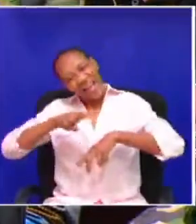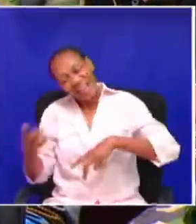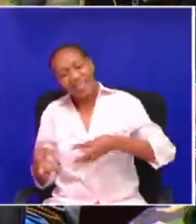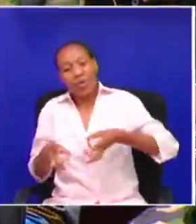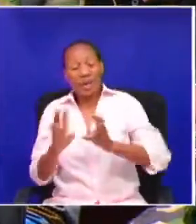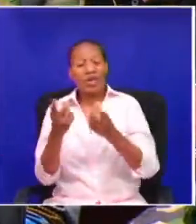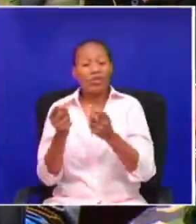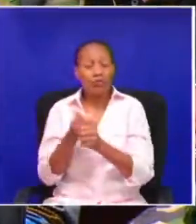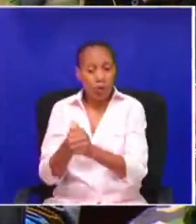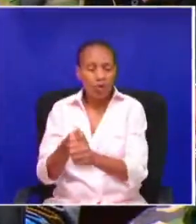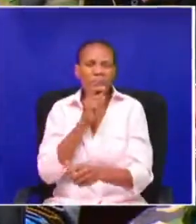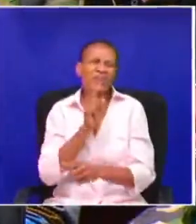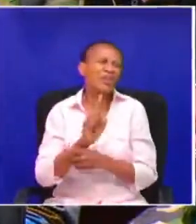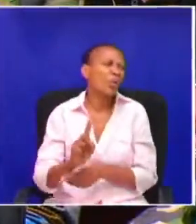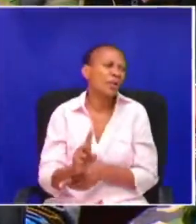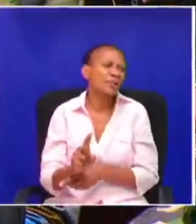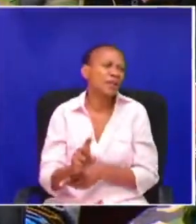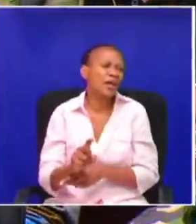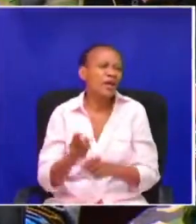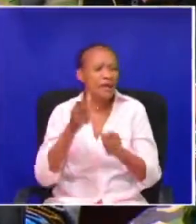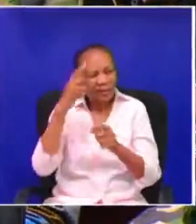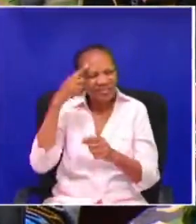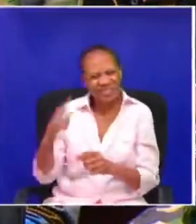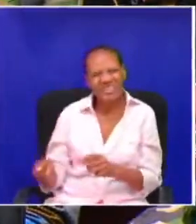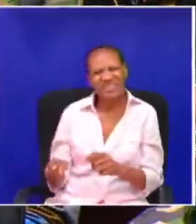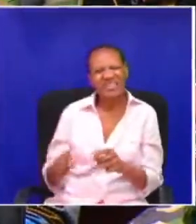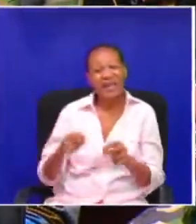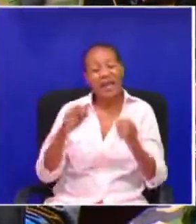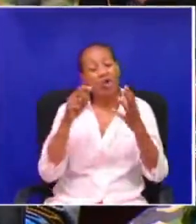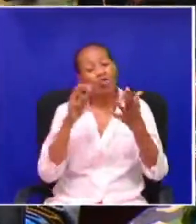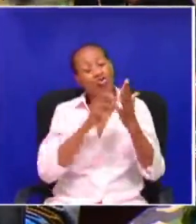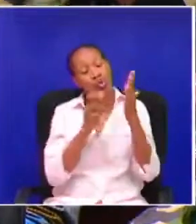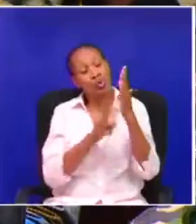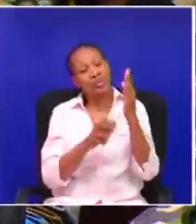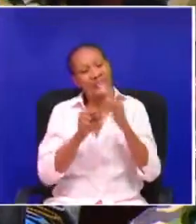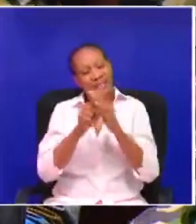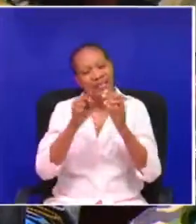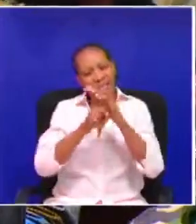is a violation of the principle of accountability under sections